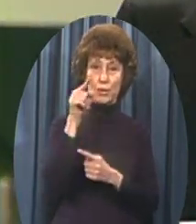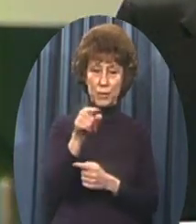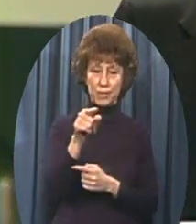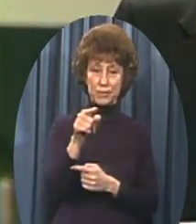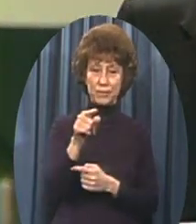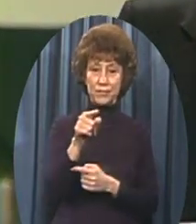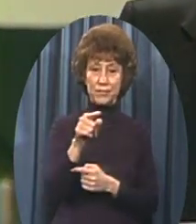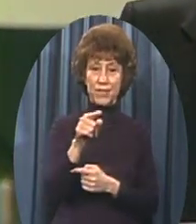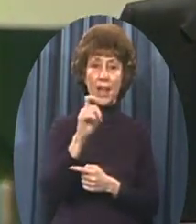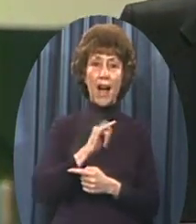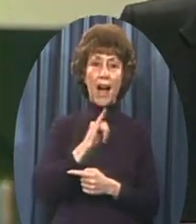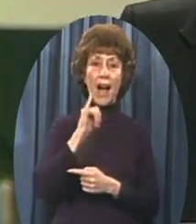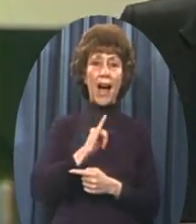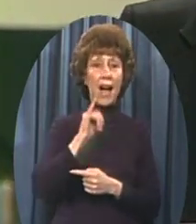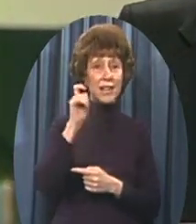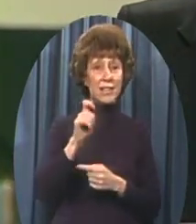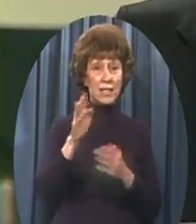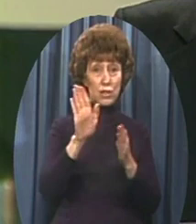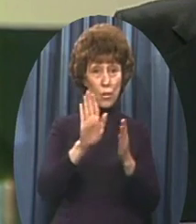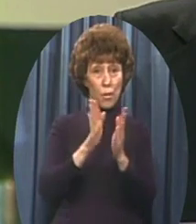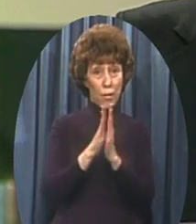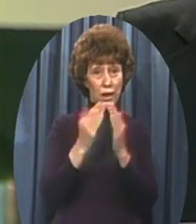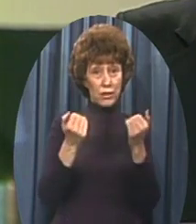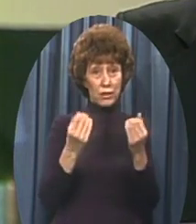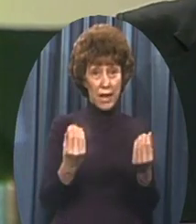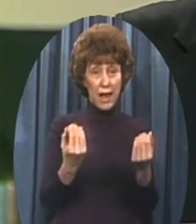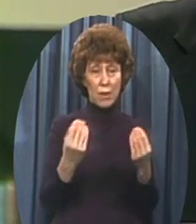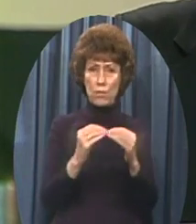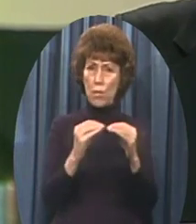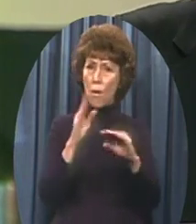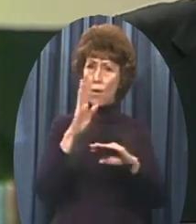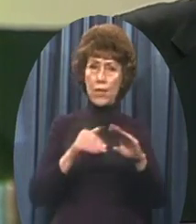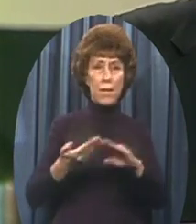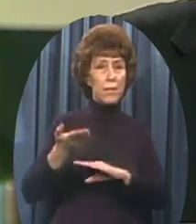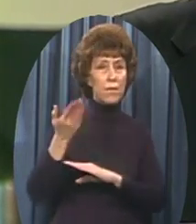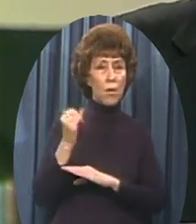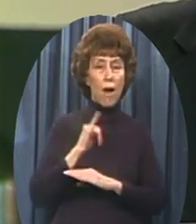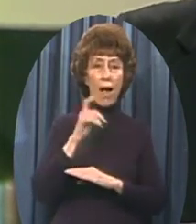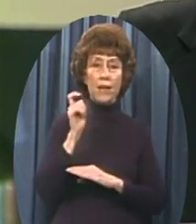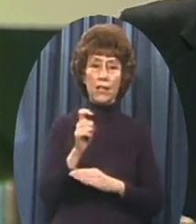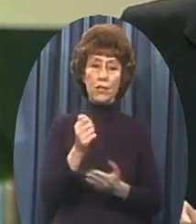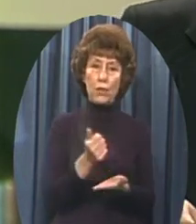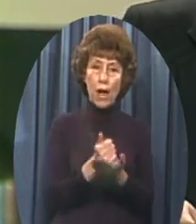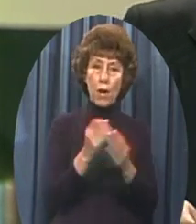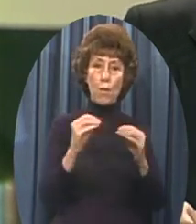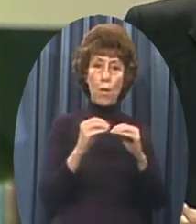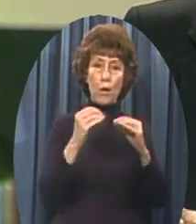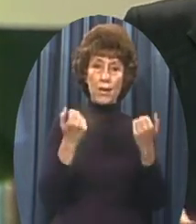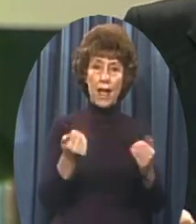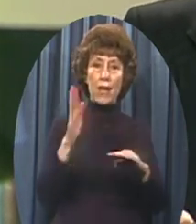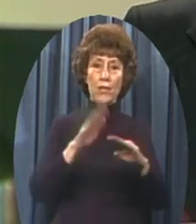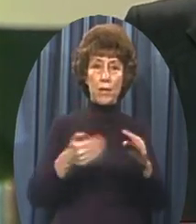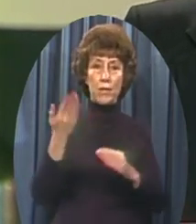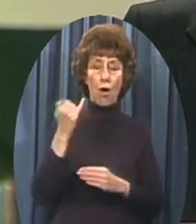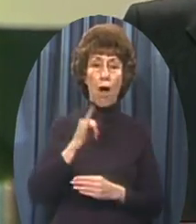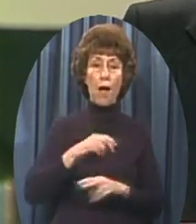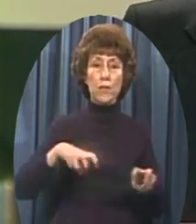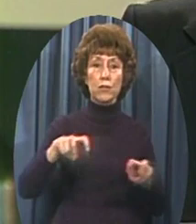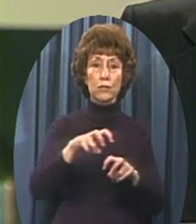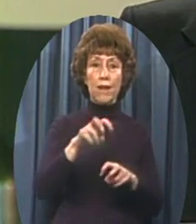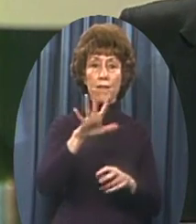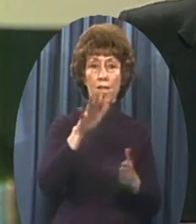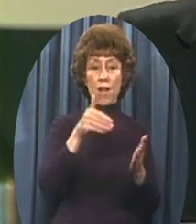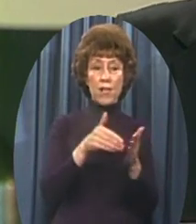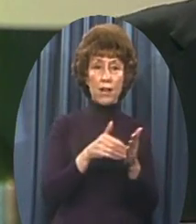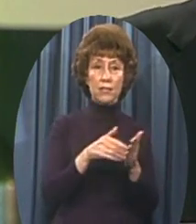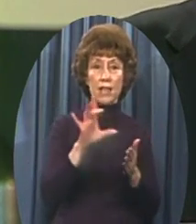need your prayers more now than ever. I need your financial support more now than ever. I've been traveling 5,000 to 8,000 miles a